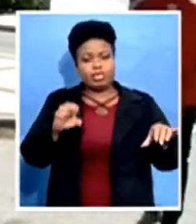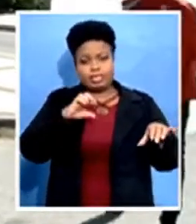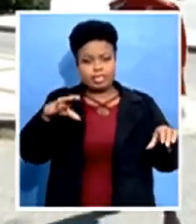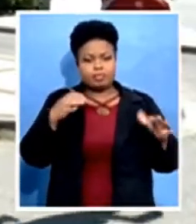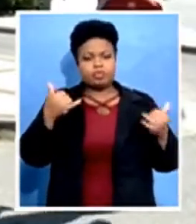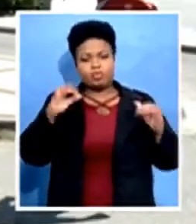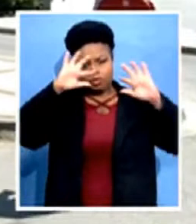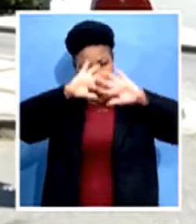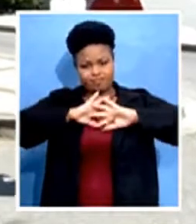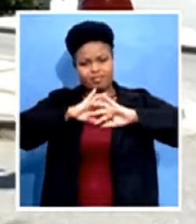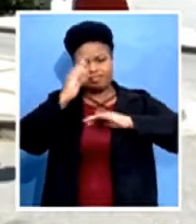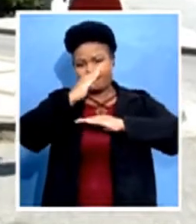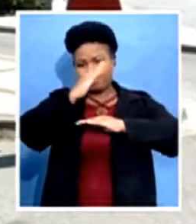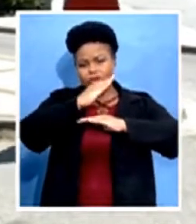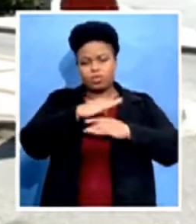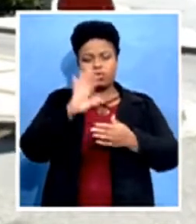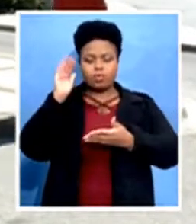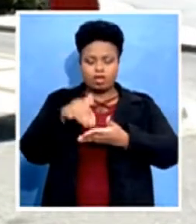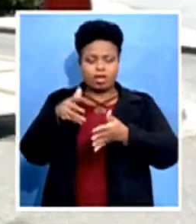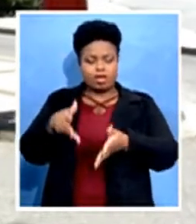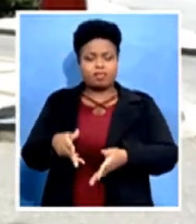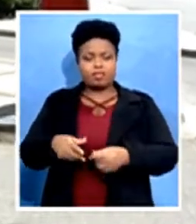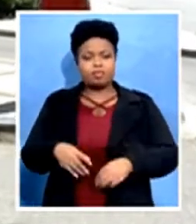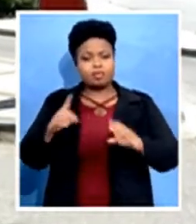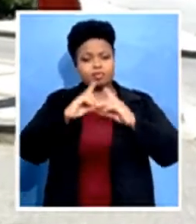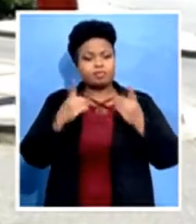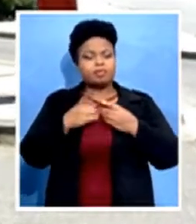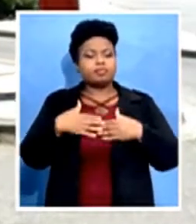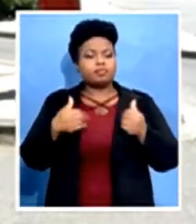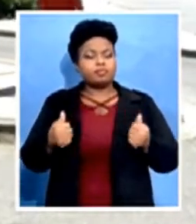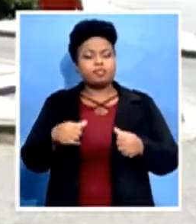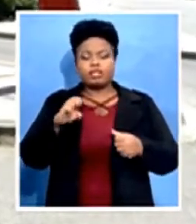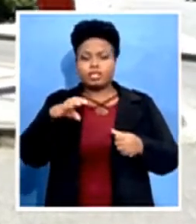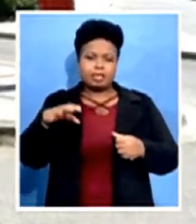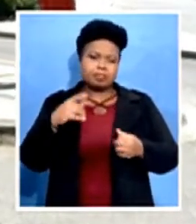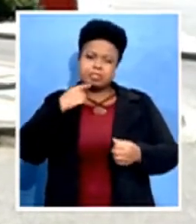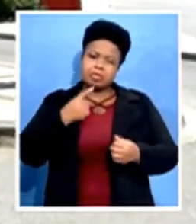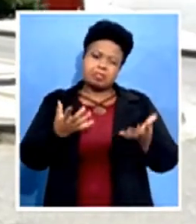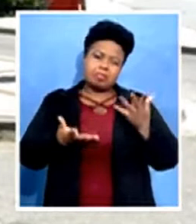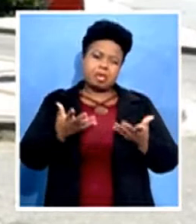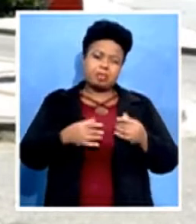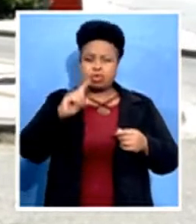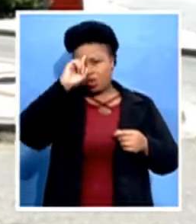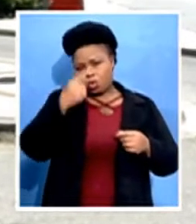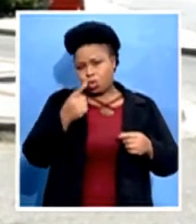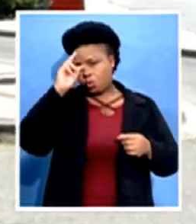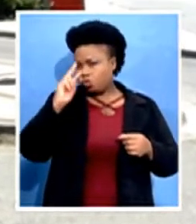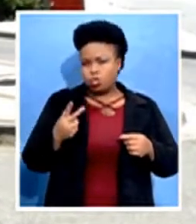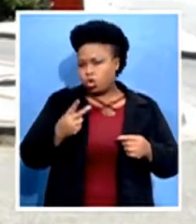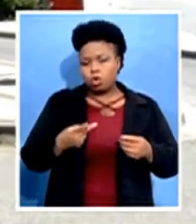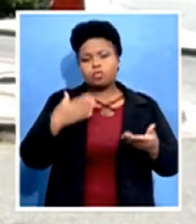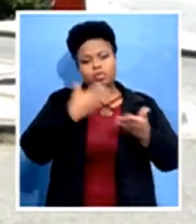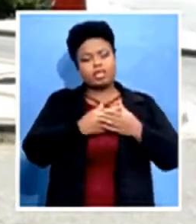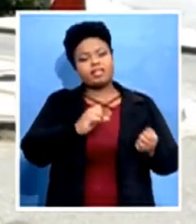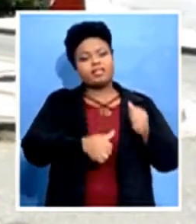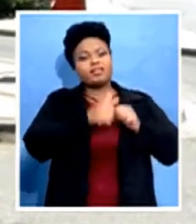the health department spokesperson in the Eastern Cape that possibly at 1 o'clock or between 1 and 2 o'clock we could see the first jabs going out to the healthcare